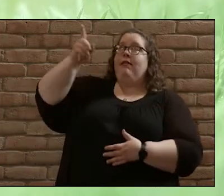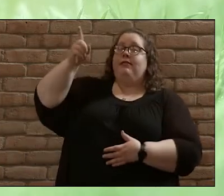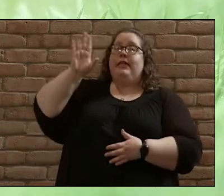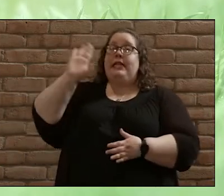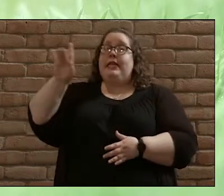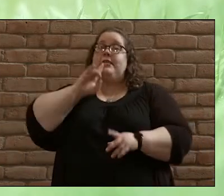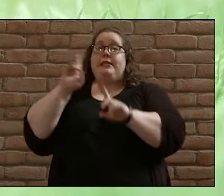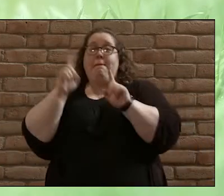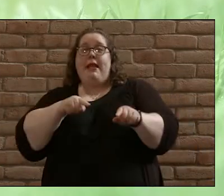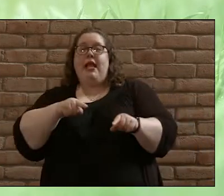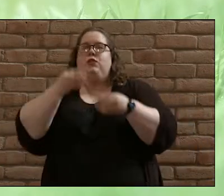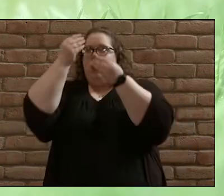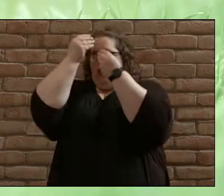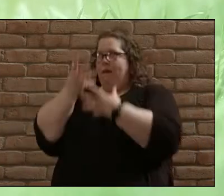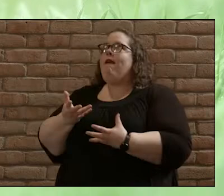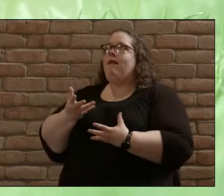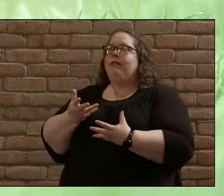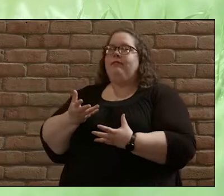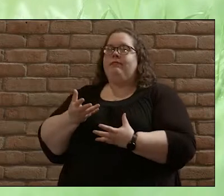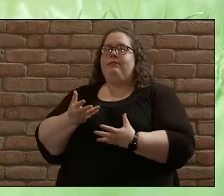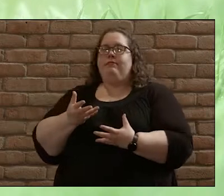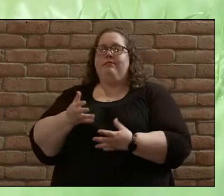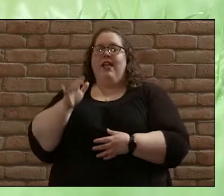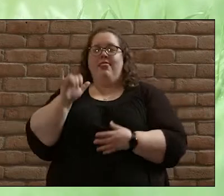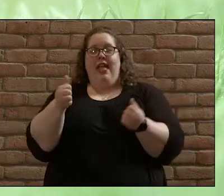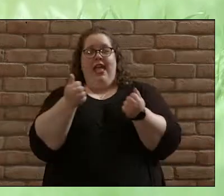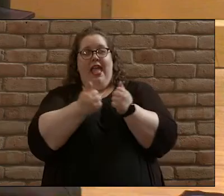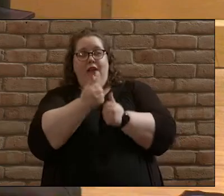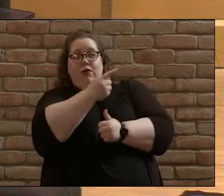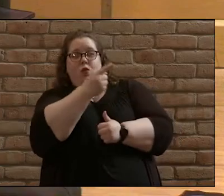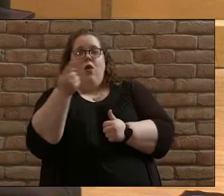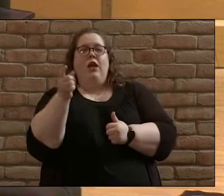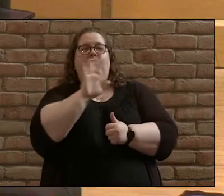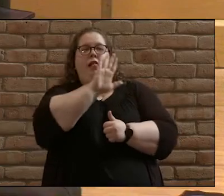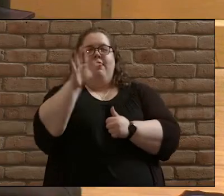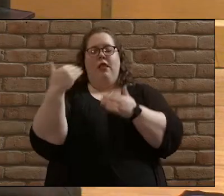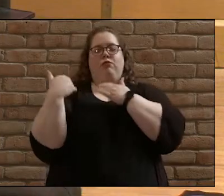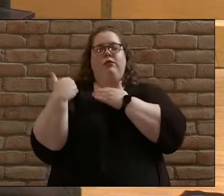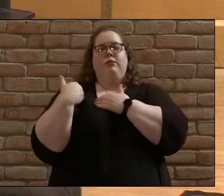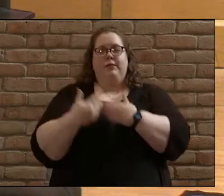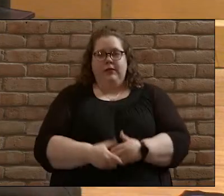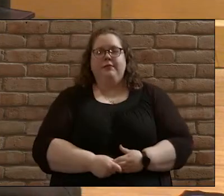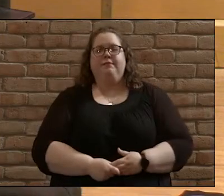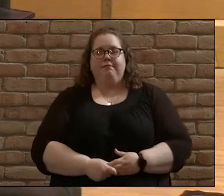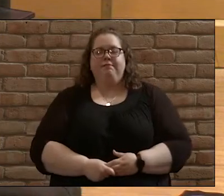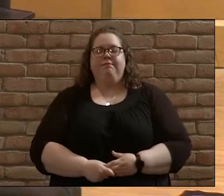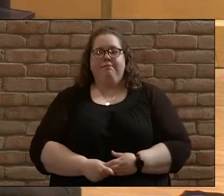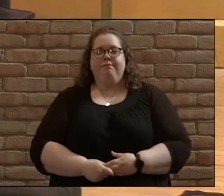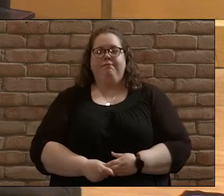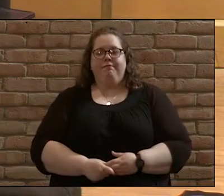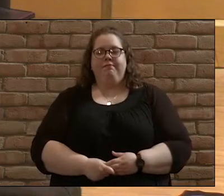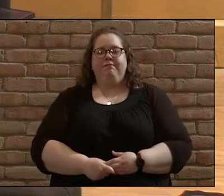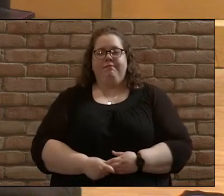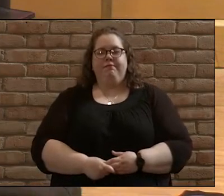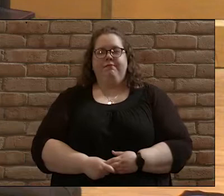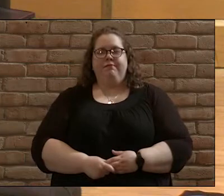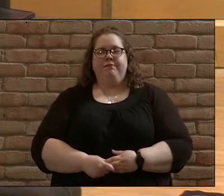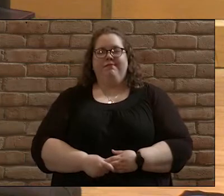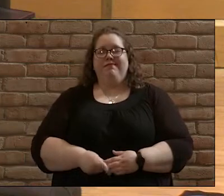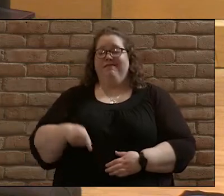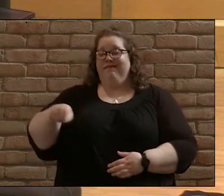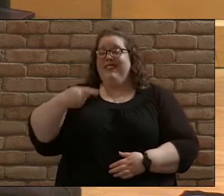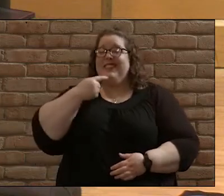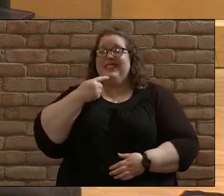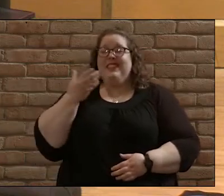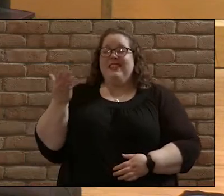commands, for that is everyone's duty. That is everyone's duty. He says,